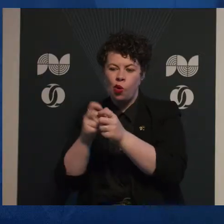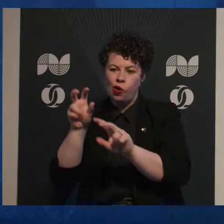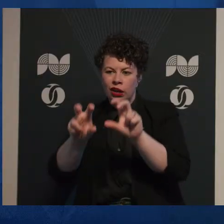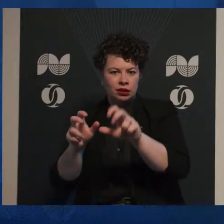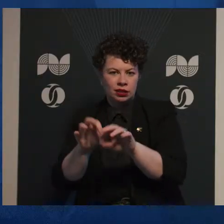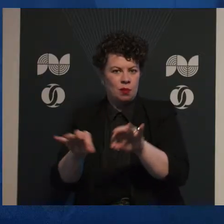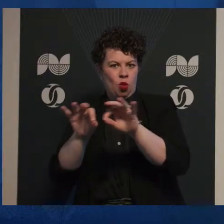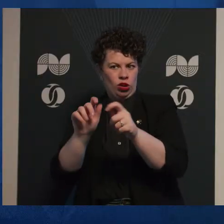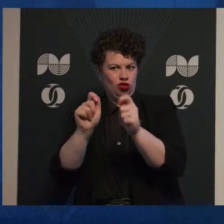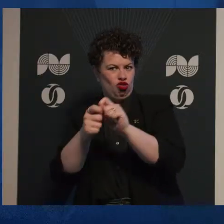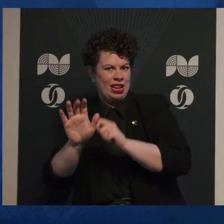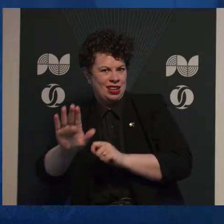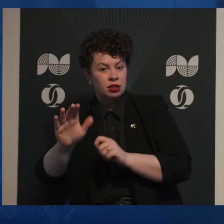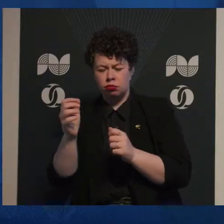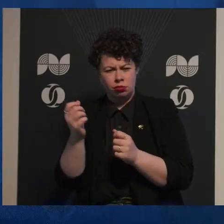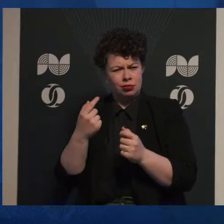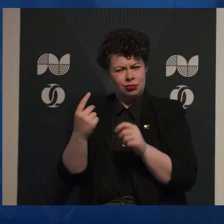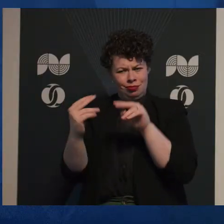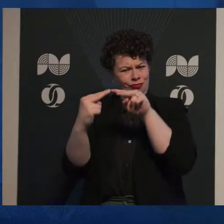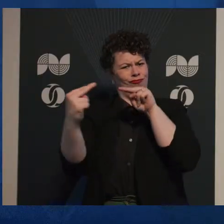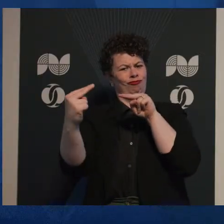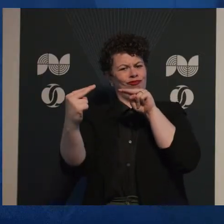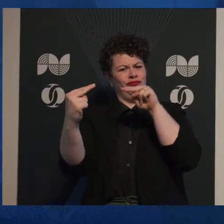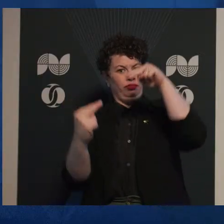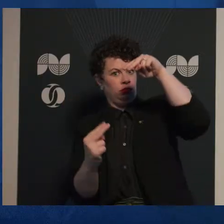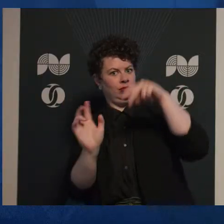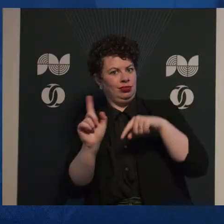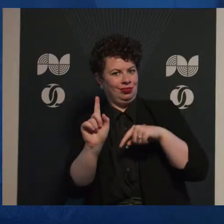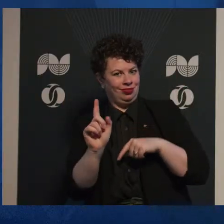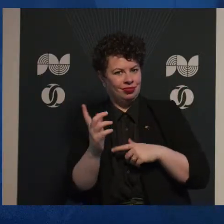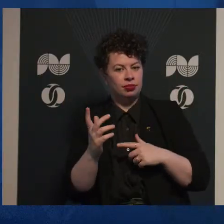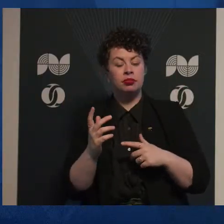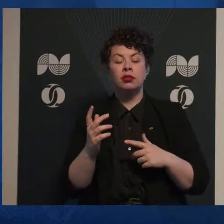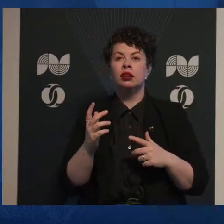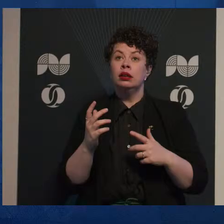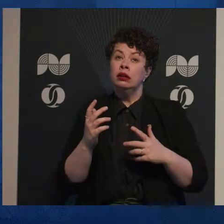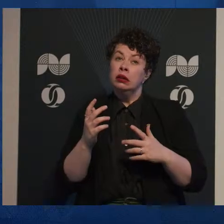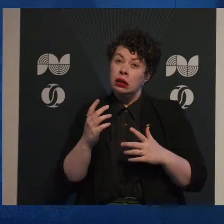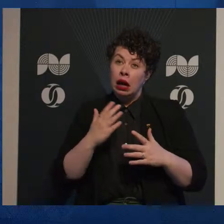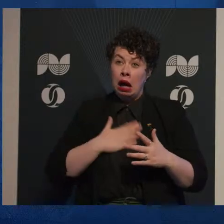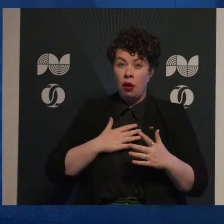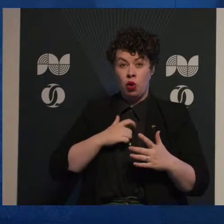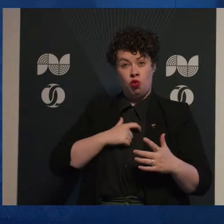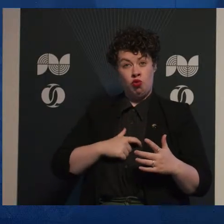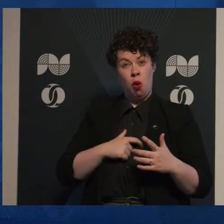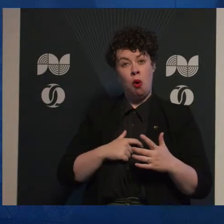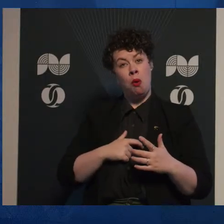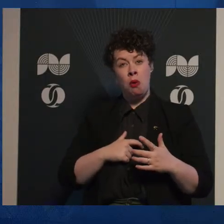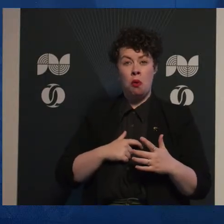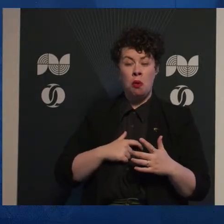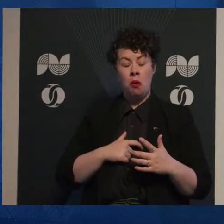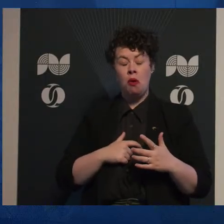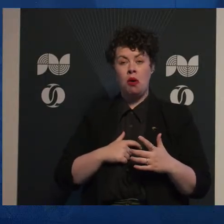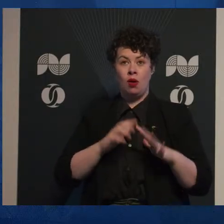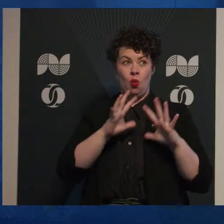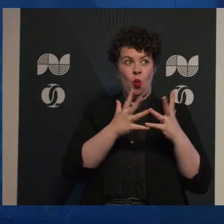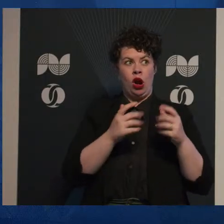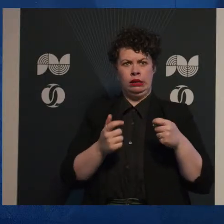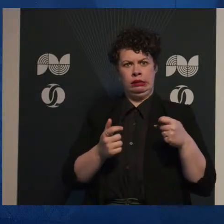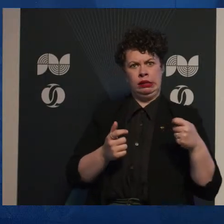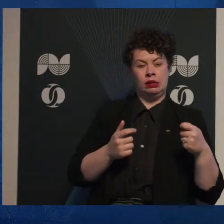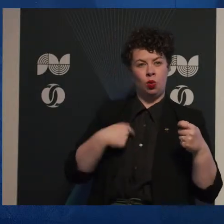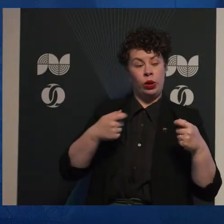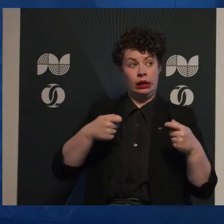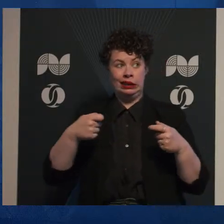reform. Is it a counterweight? I think as I said at the beginning, I think the EBRD very